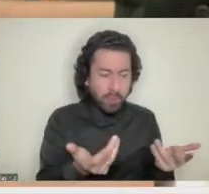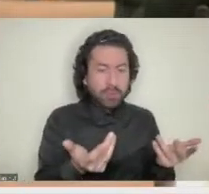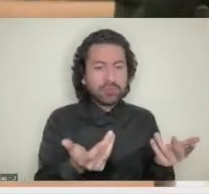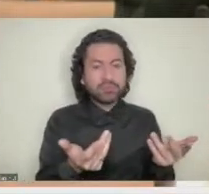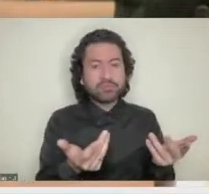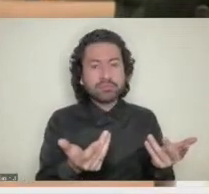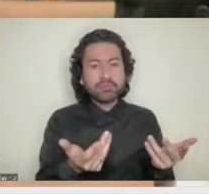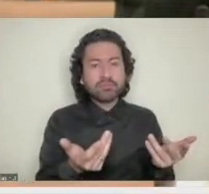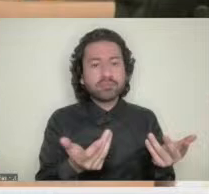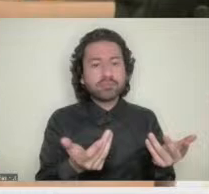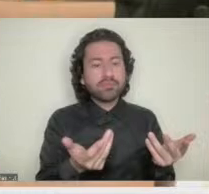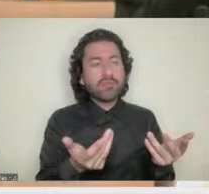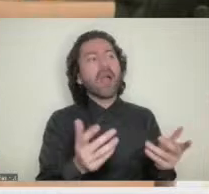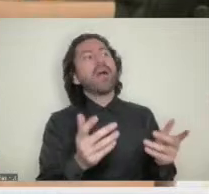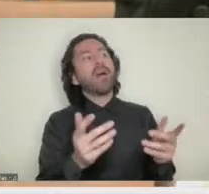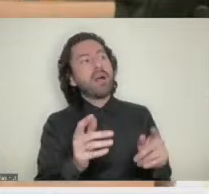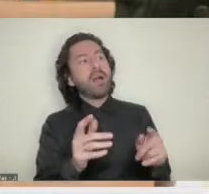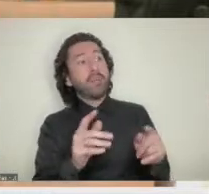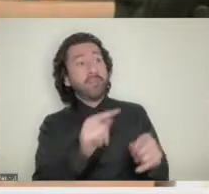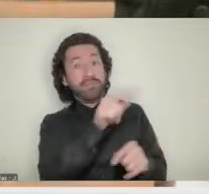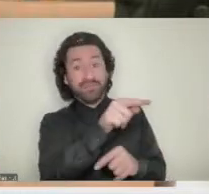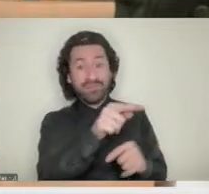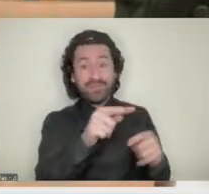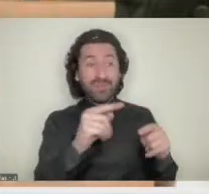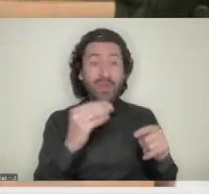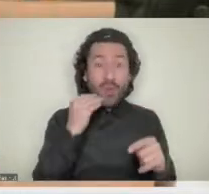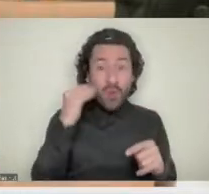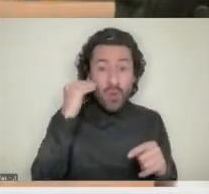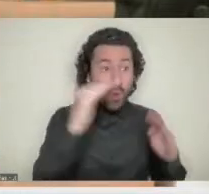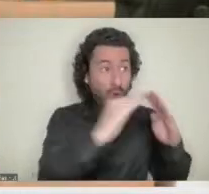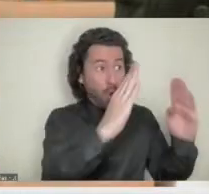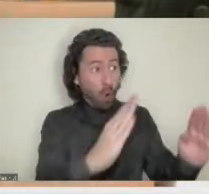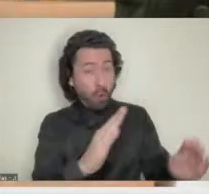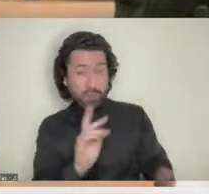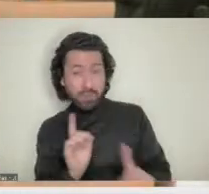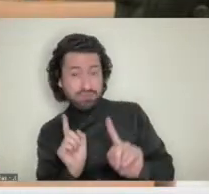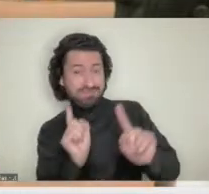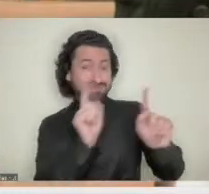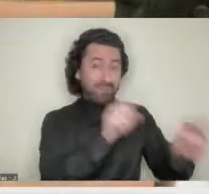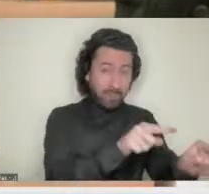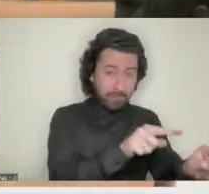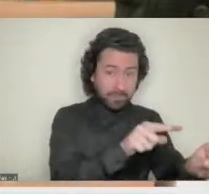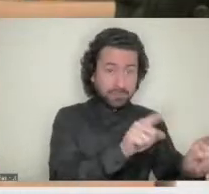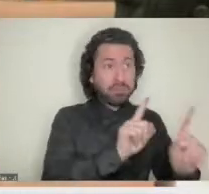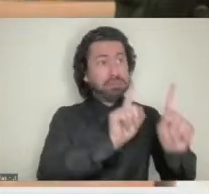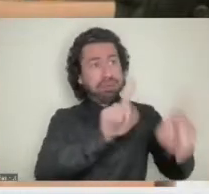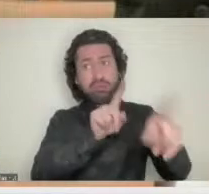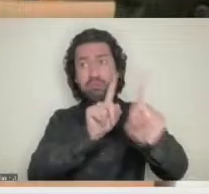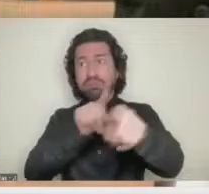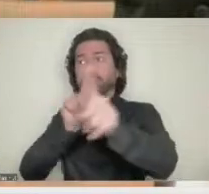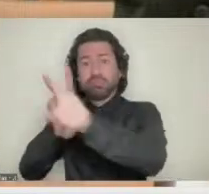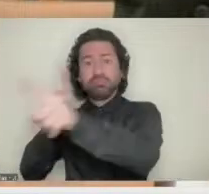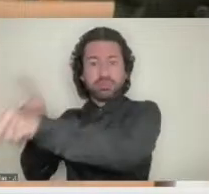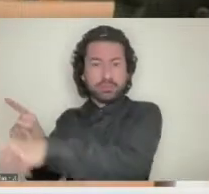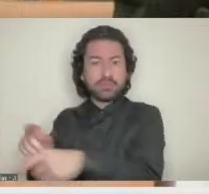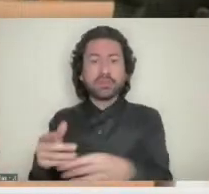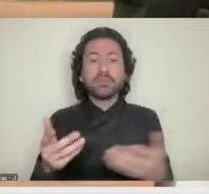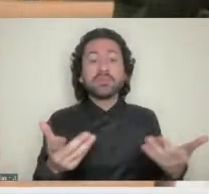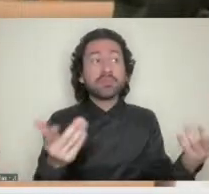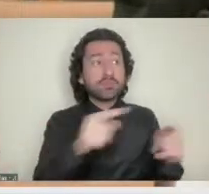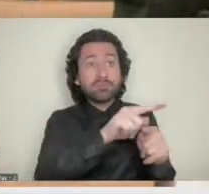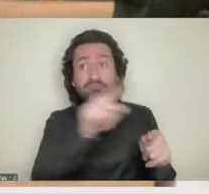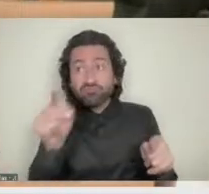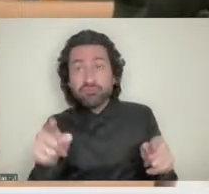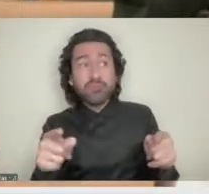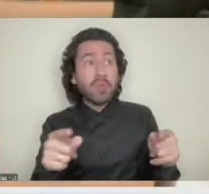of services that we provide to the households that are in the system. These individuals need to